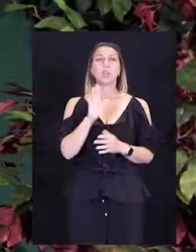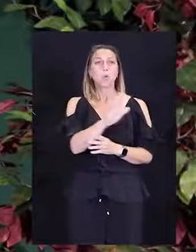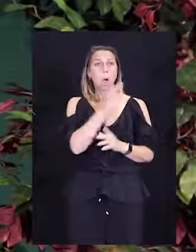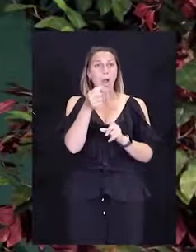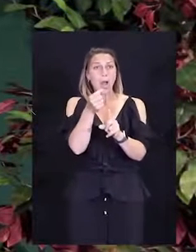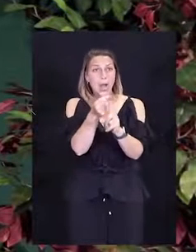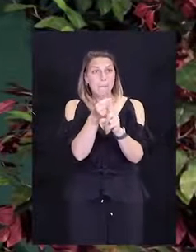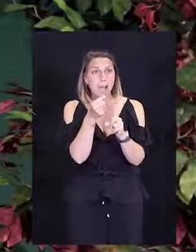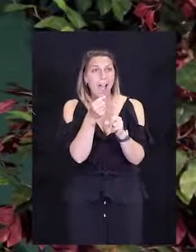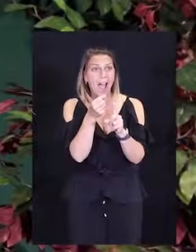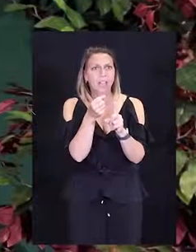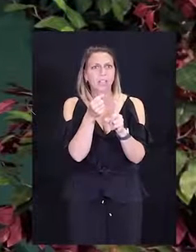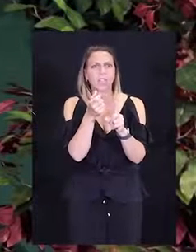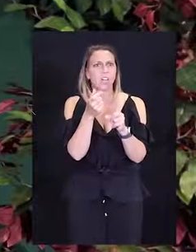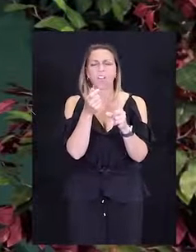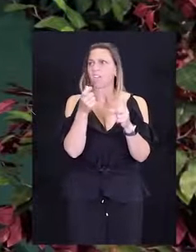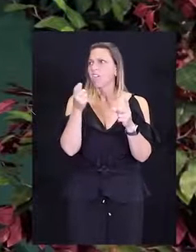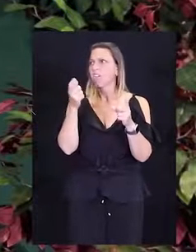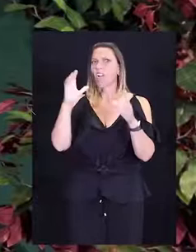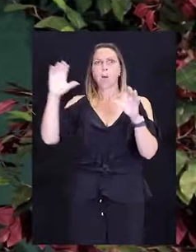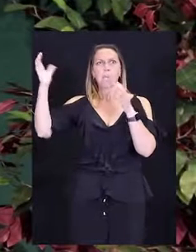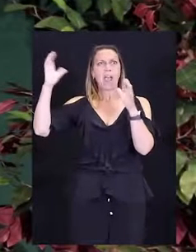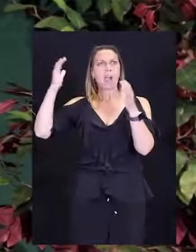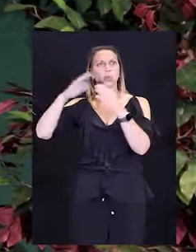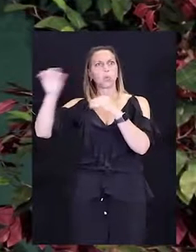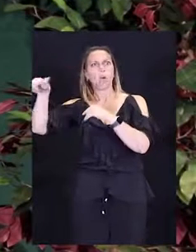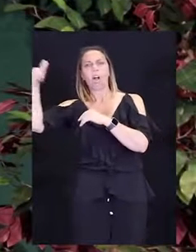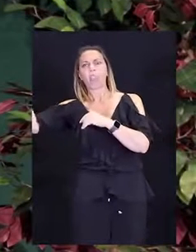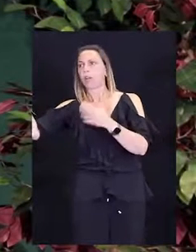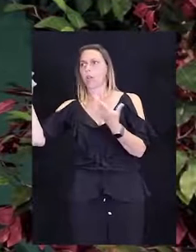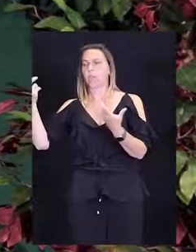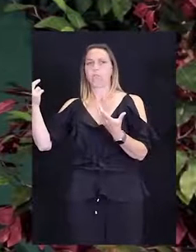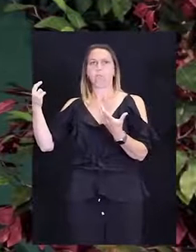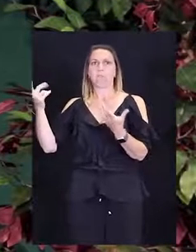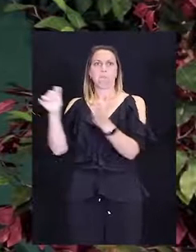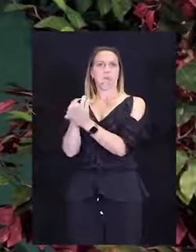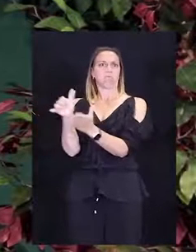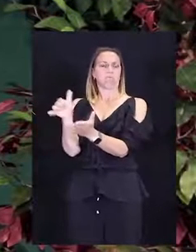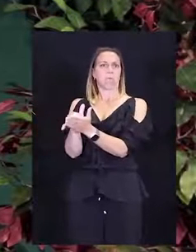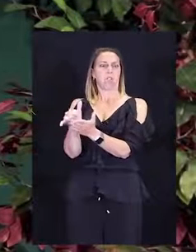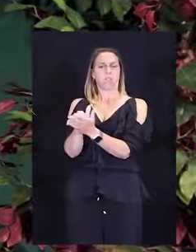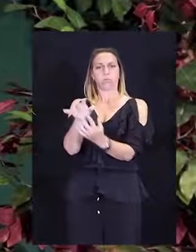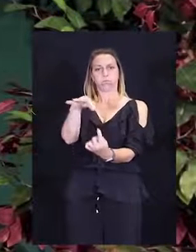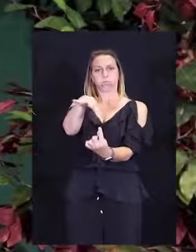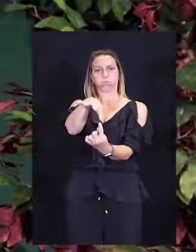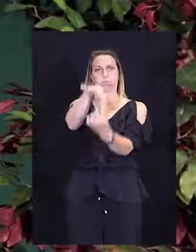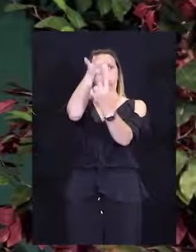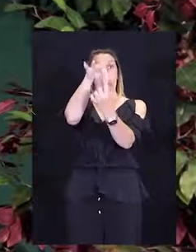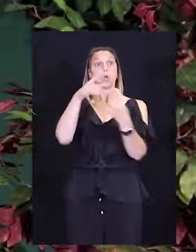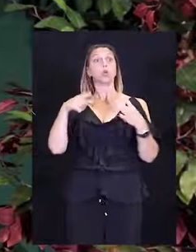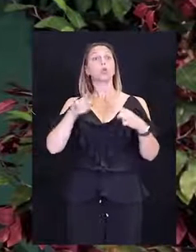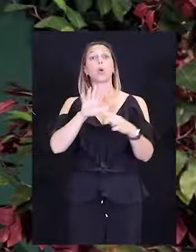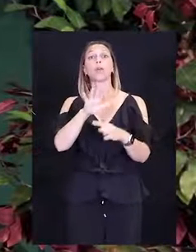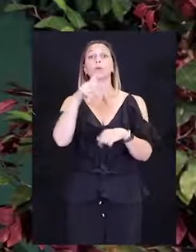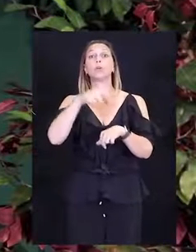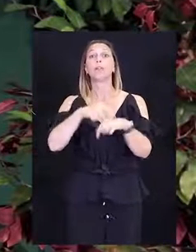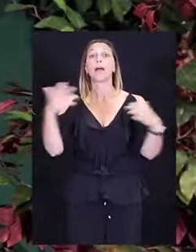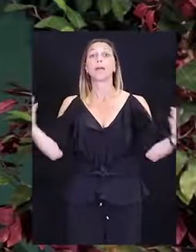behind is one that no one in this area or anywhere will ever forget. During your time at